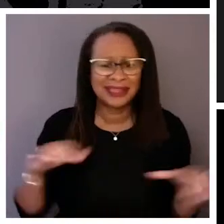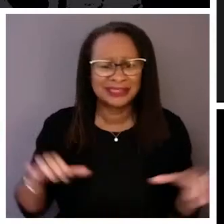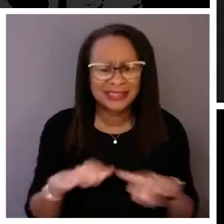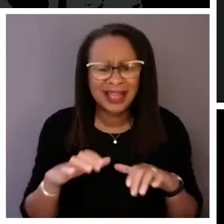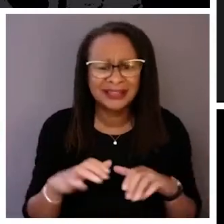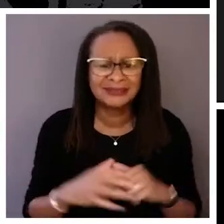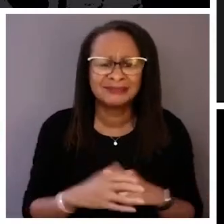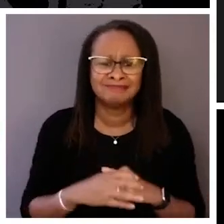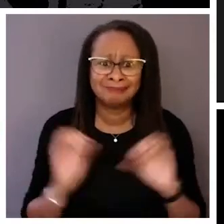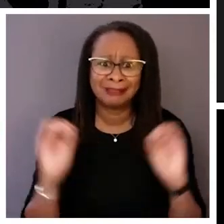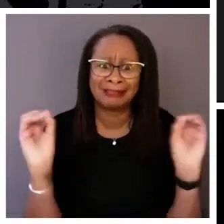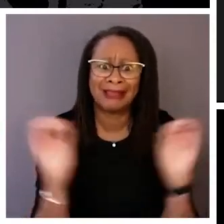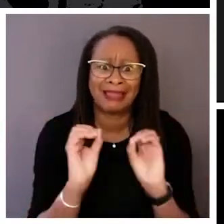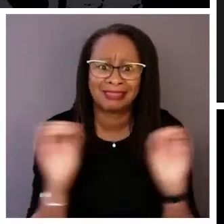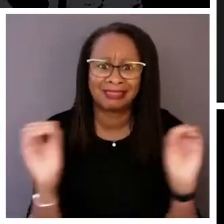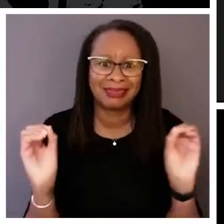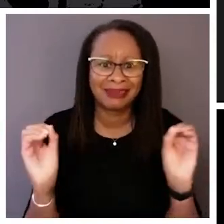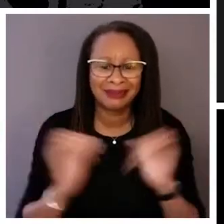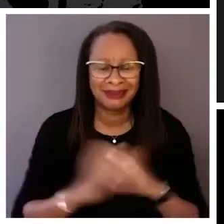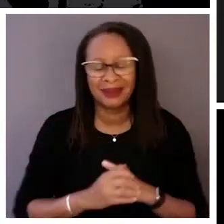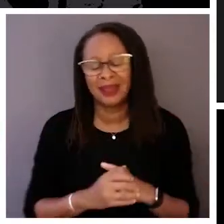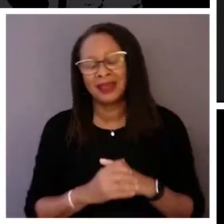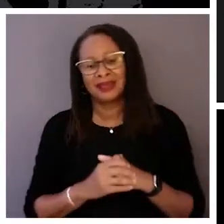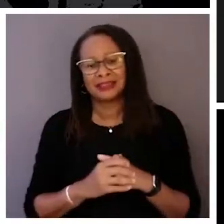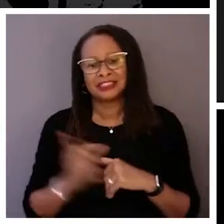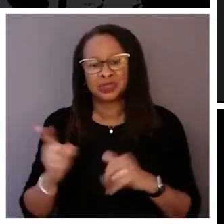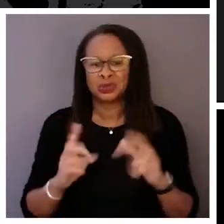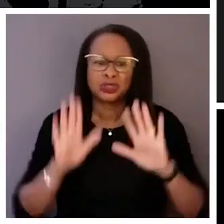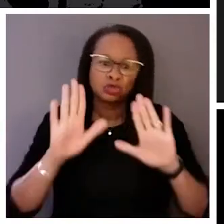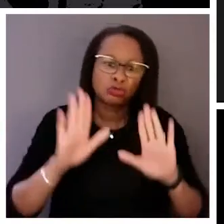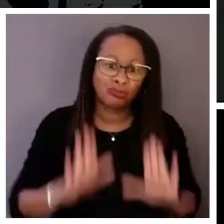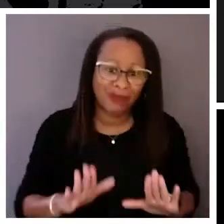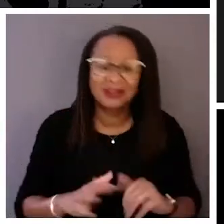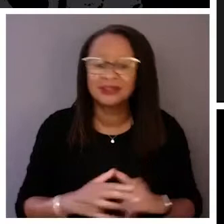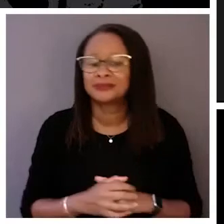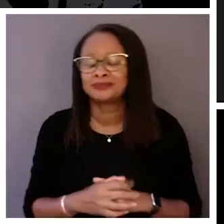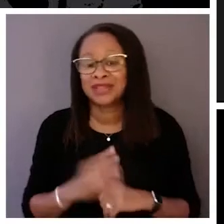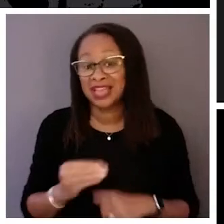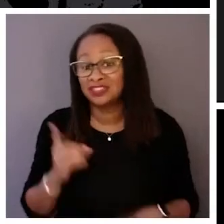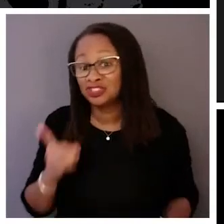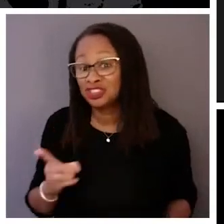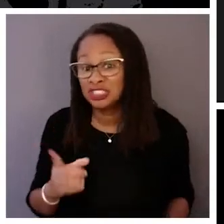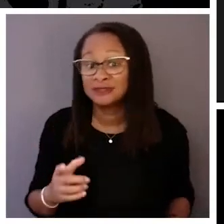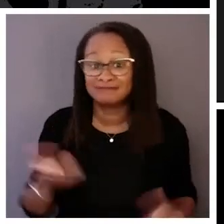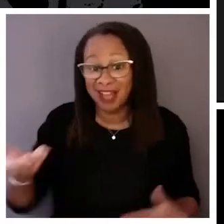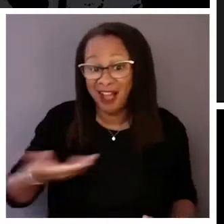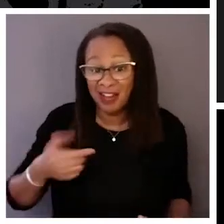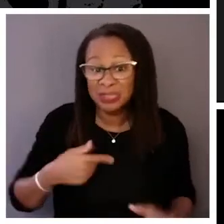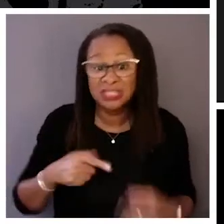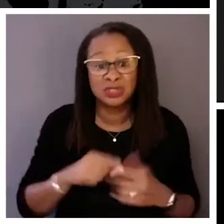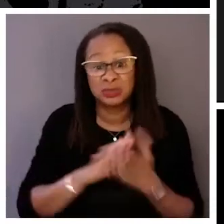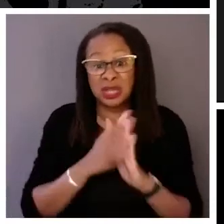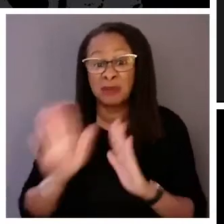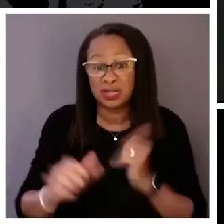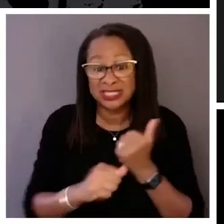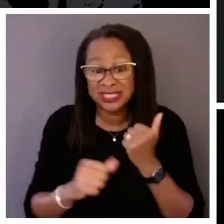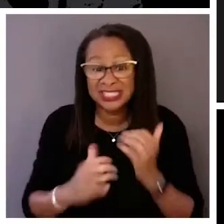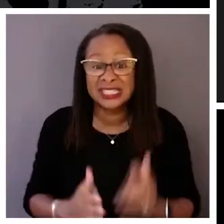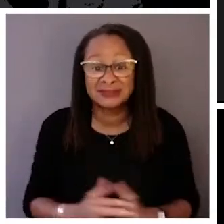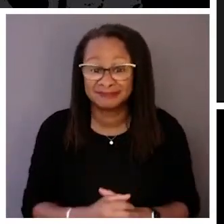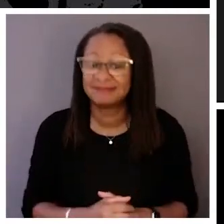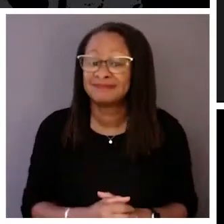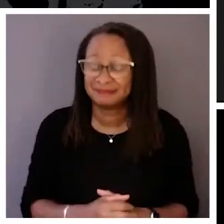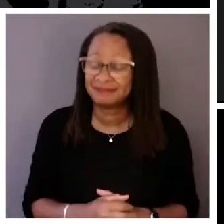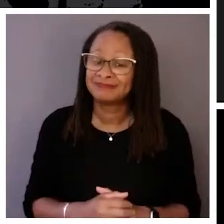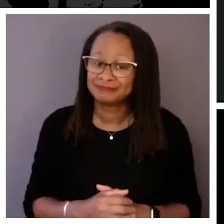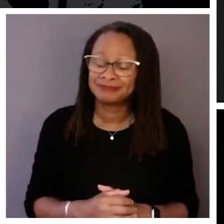done nothing. She was great. And she hired me to be her assistant.